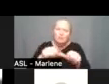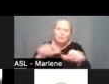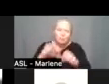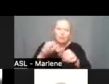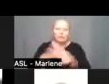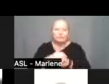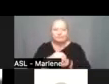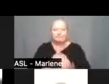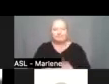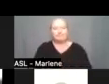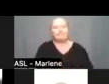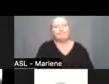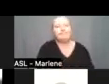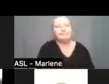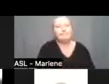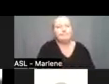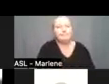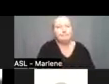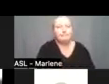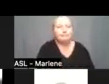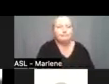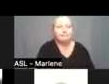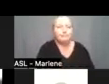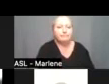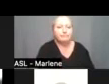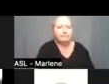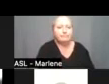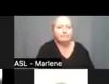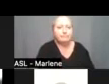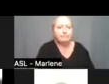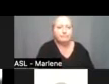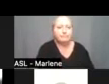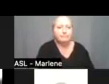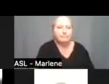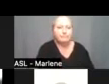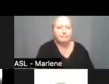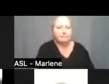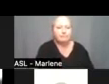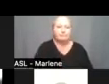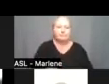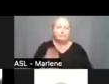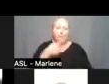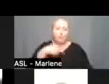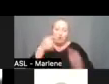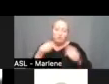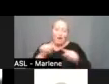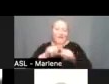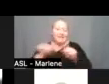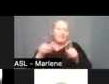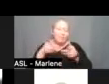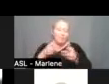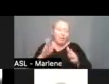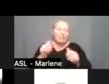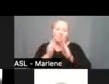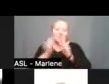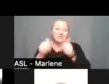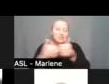know we've tried different ways to address um the challenges um